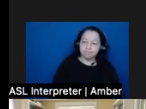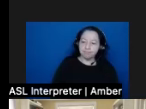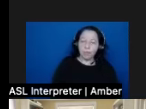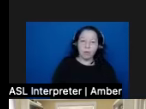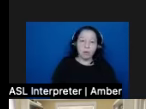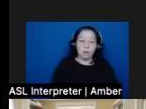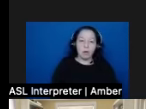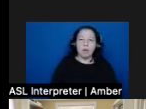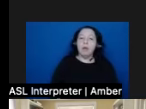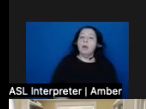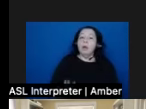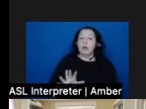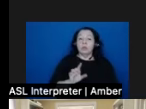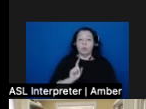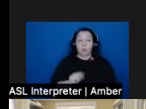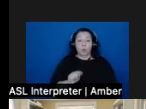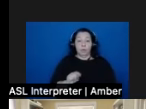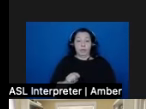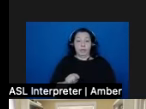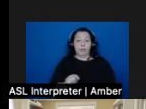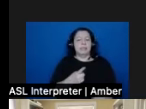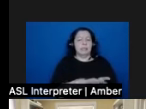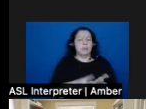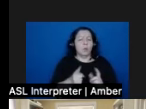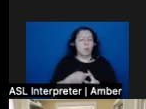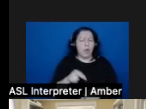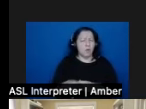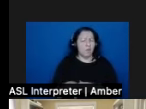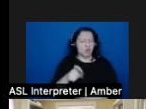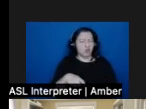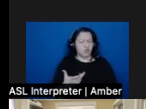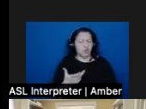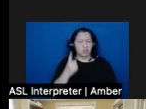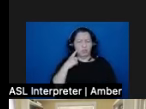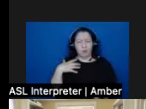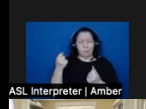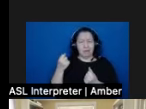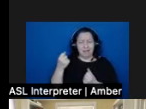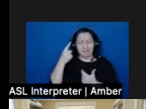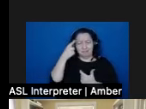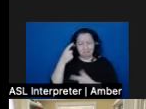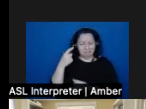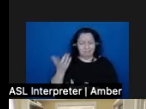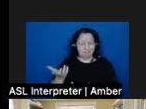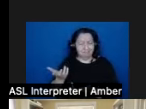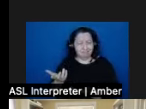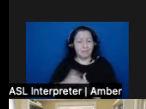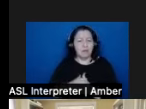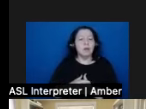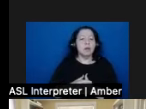And so this talks about when to make a referral to a mental health professional. Of course, when the